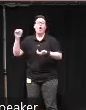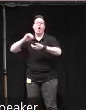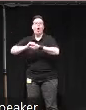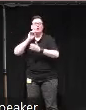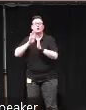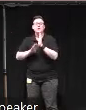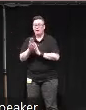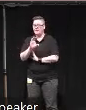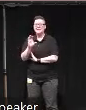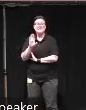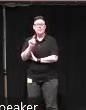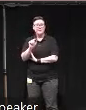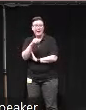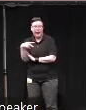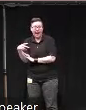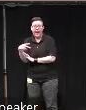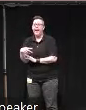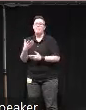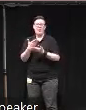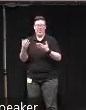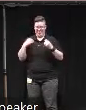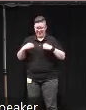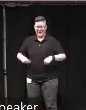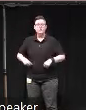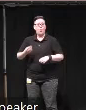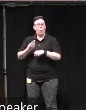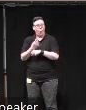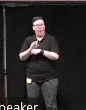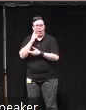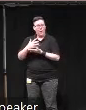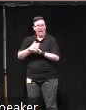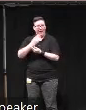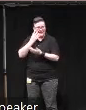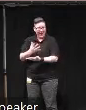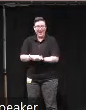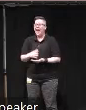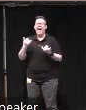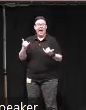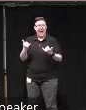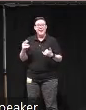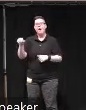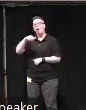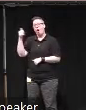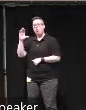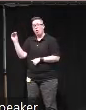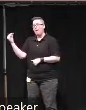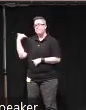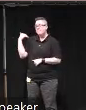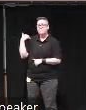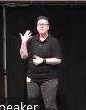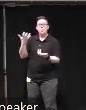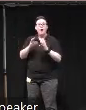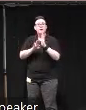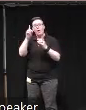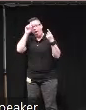developing CBT apps, wearable data collections. And now we are being approached to develop MOUs